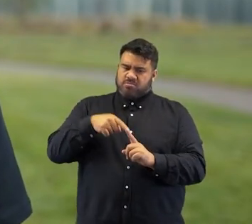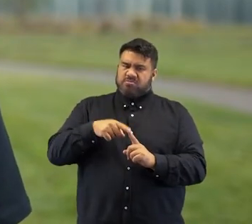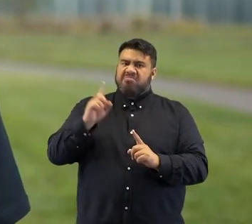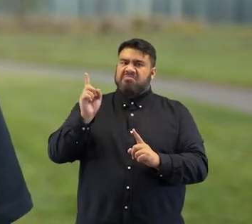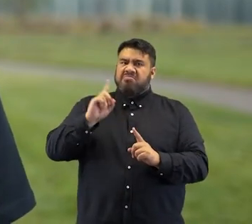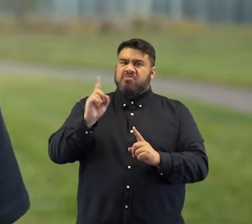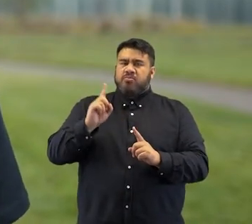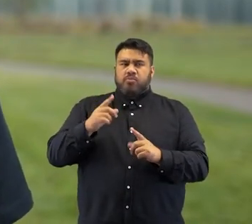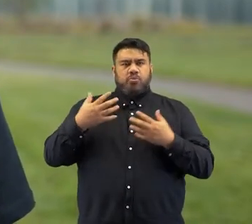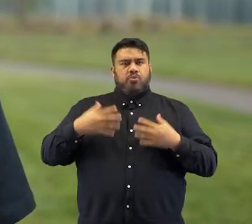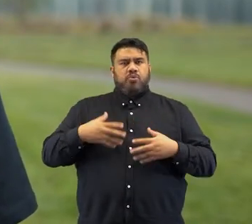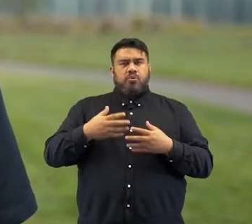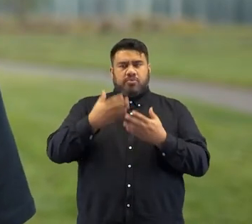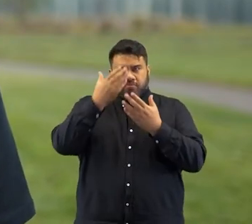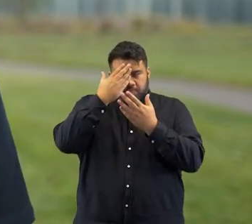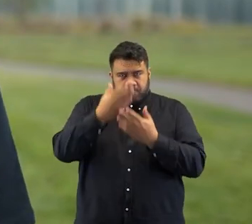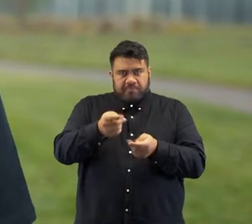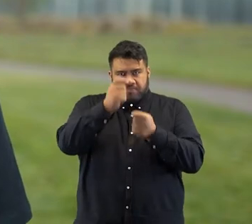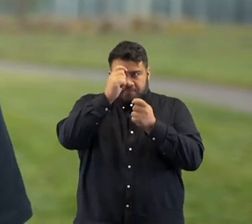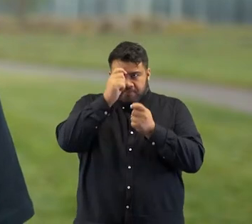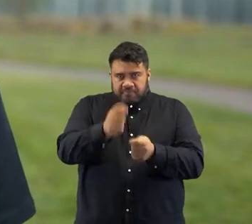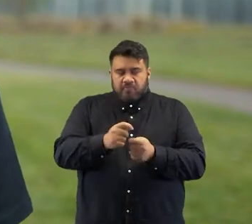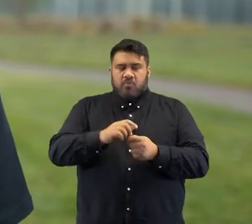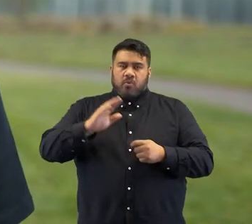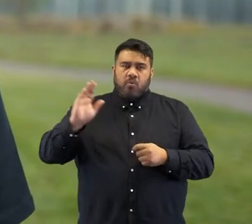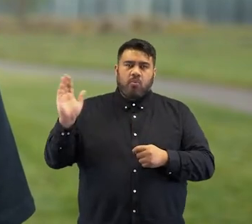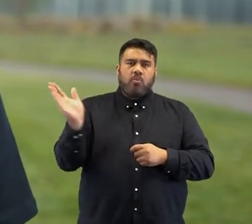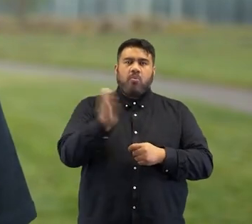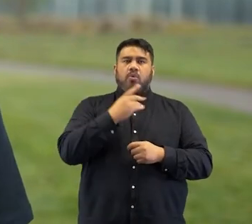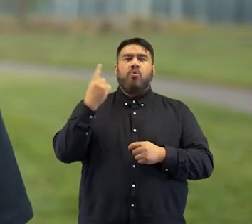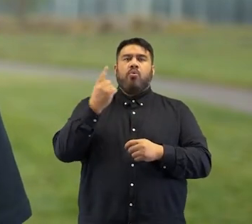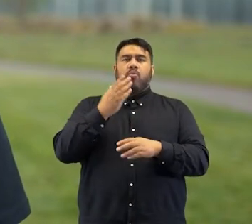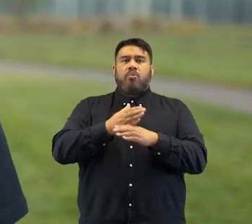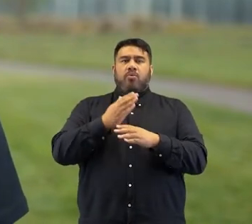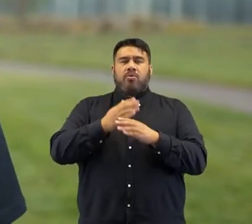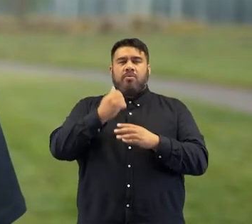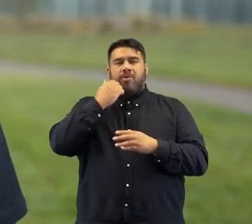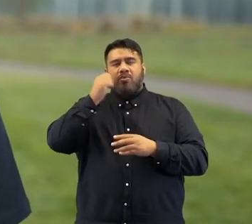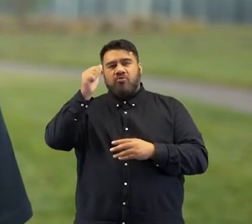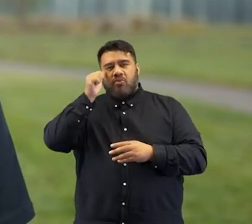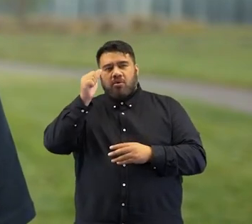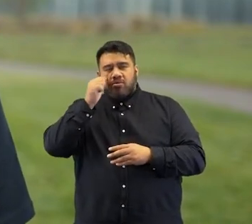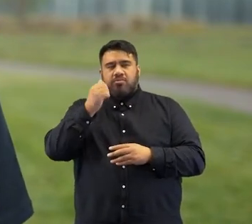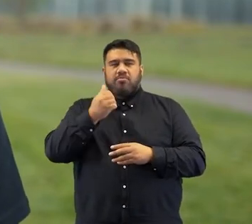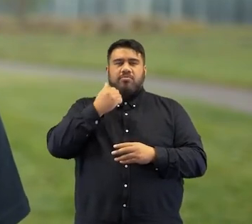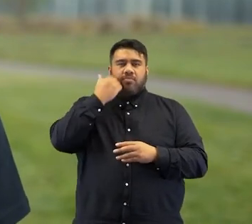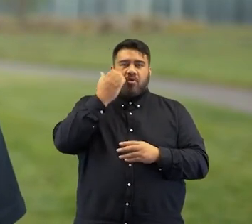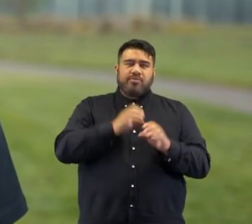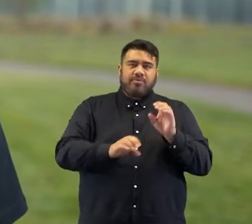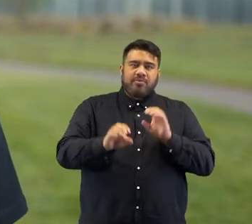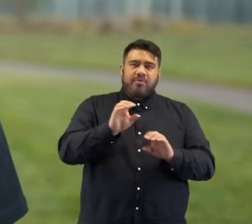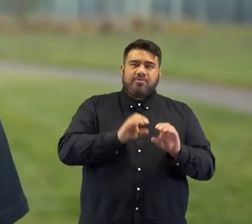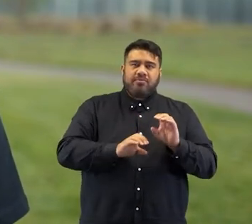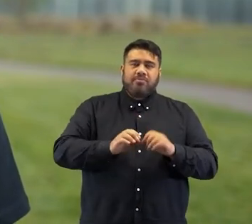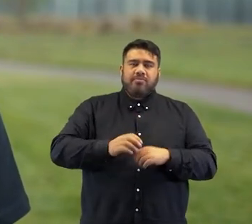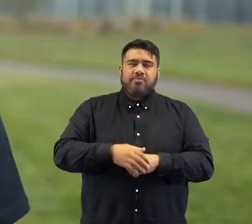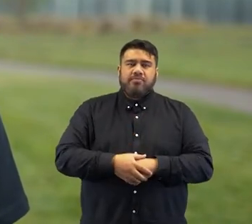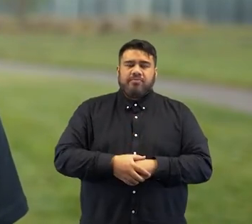hōnore whakanui I a tātou katoa, e whai nei I te pūtaiao